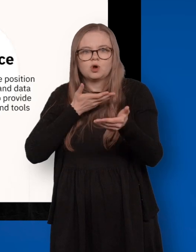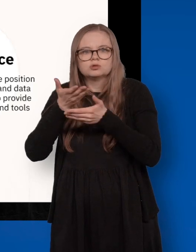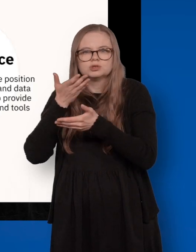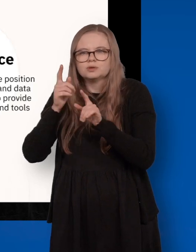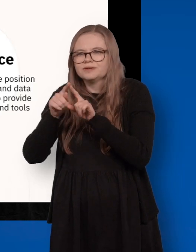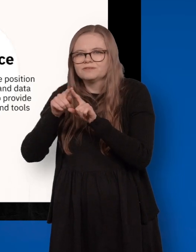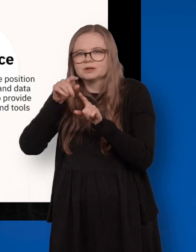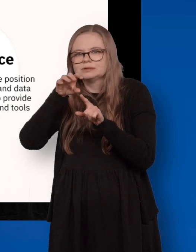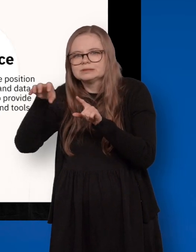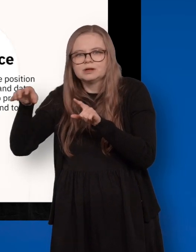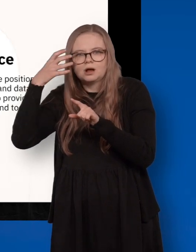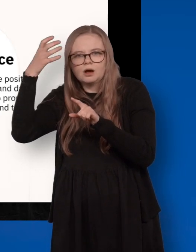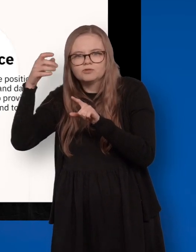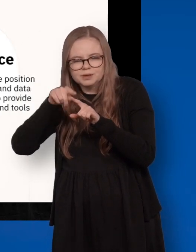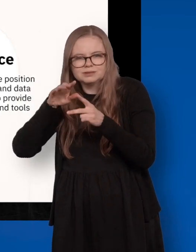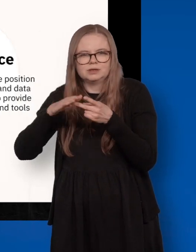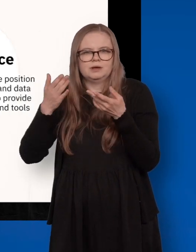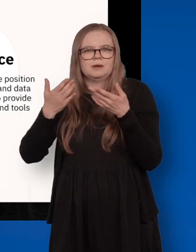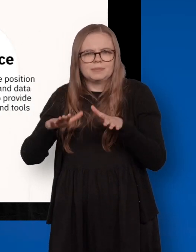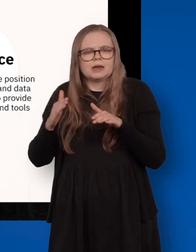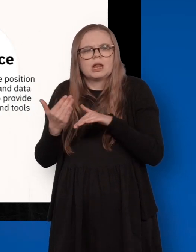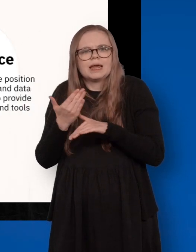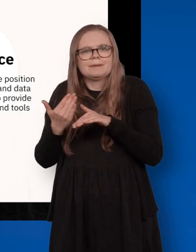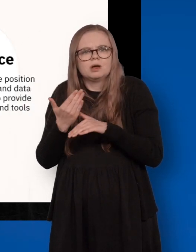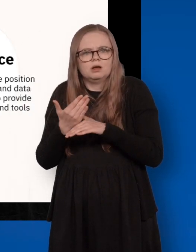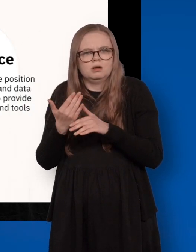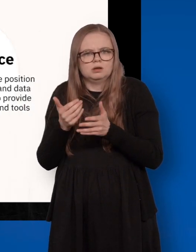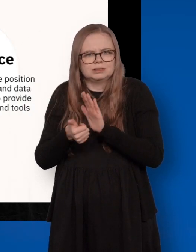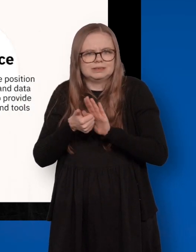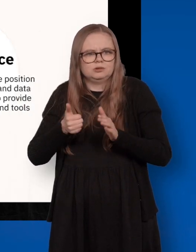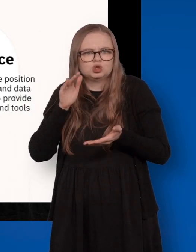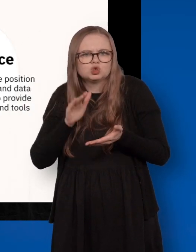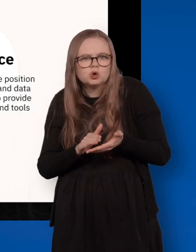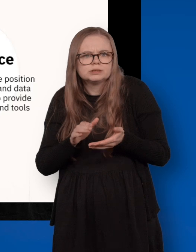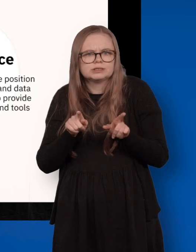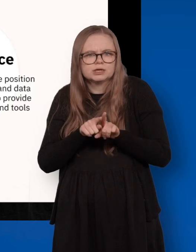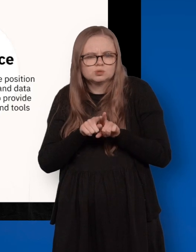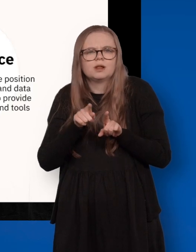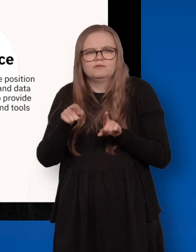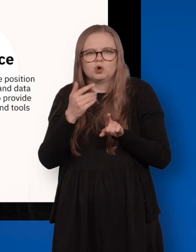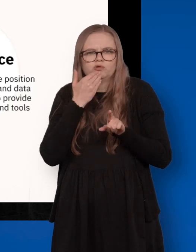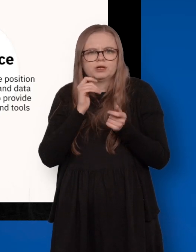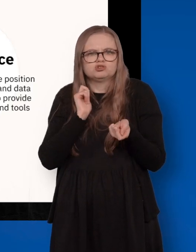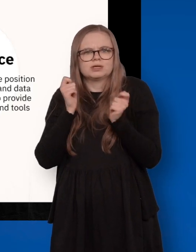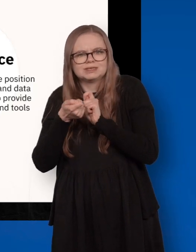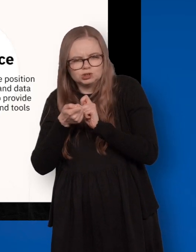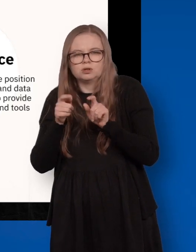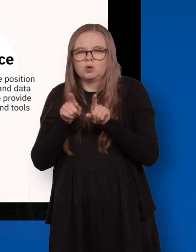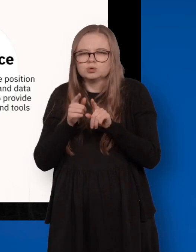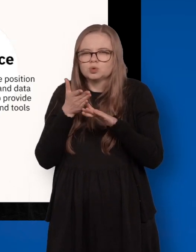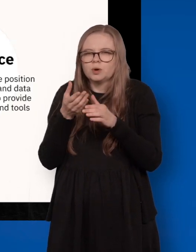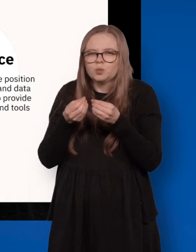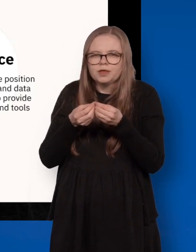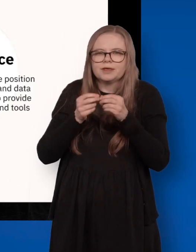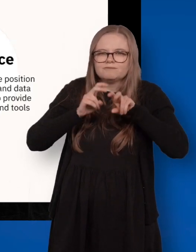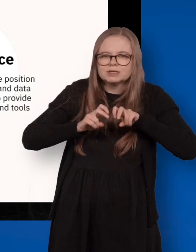branches of government. We've done work on labor skill shortages in green transition. We also work with investigative journalists and